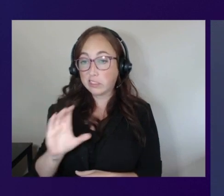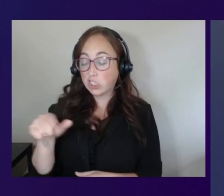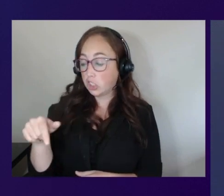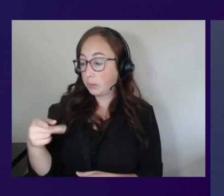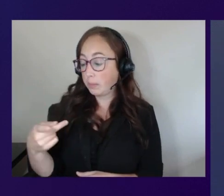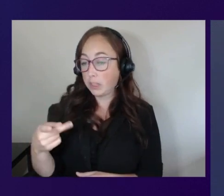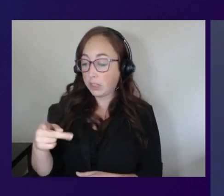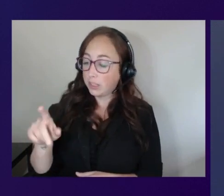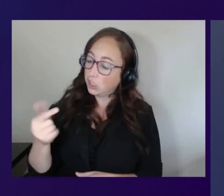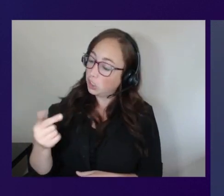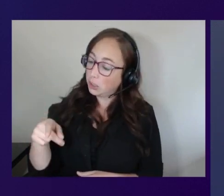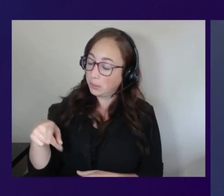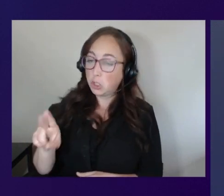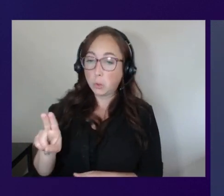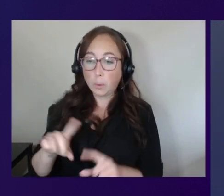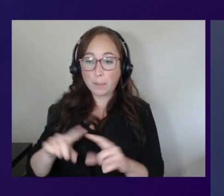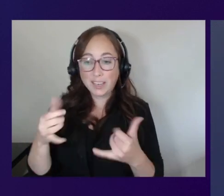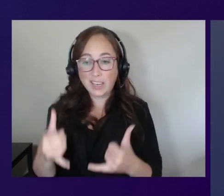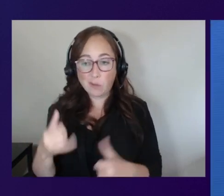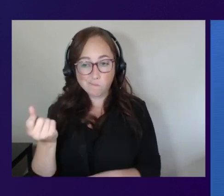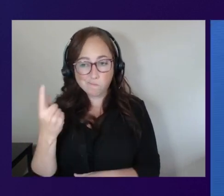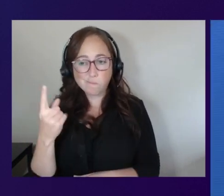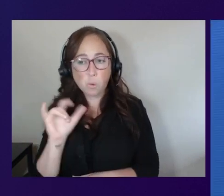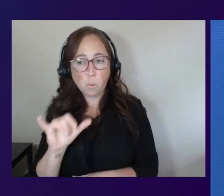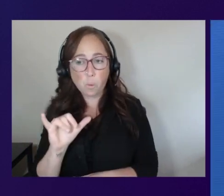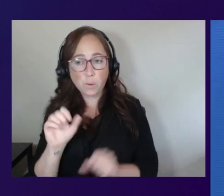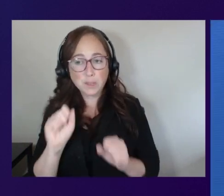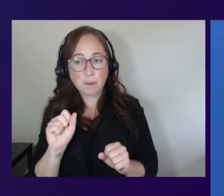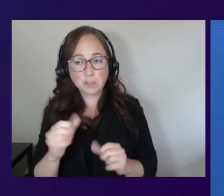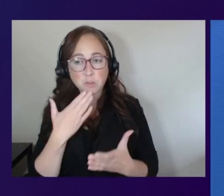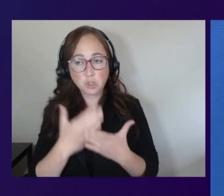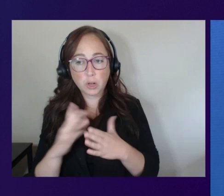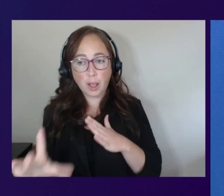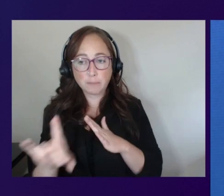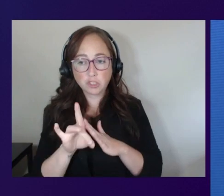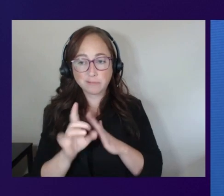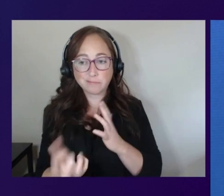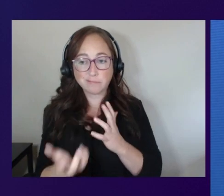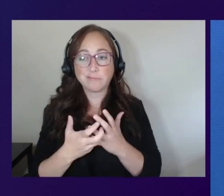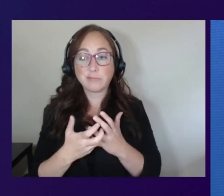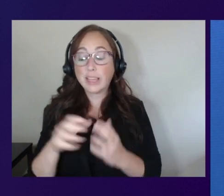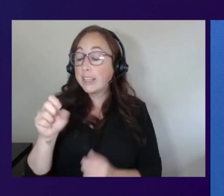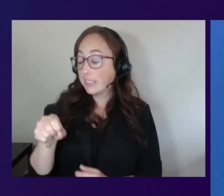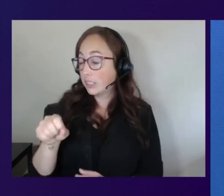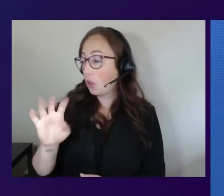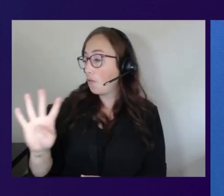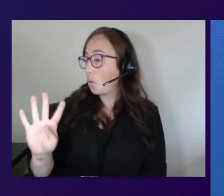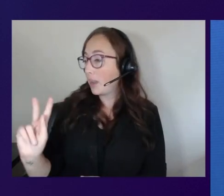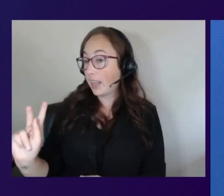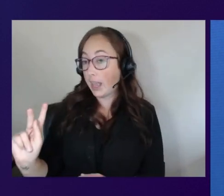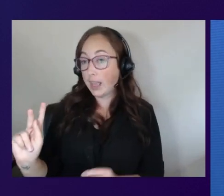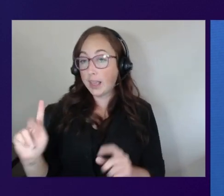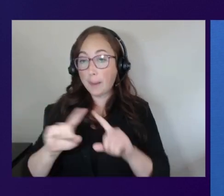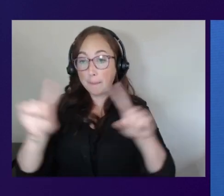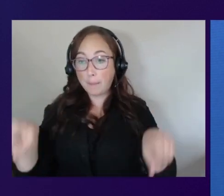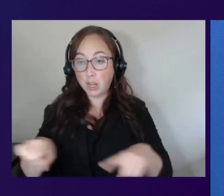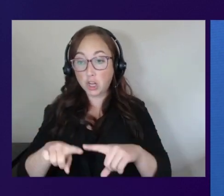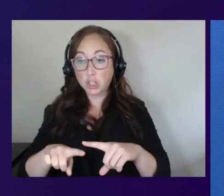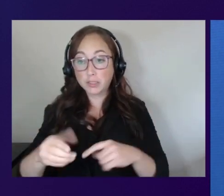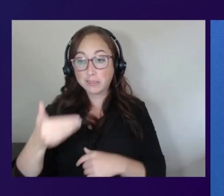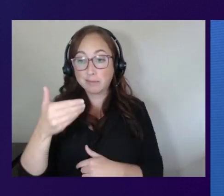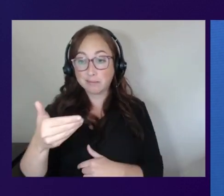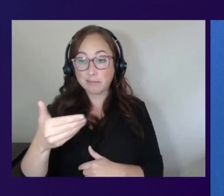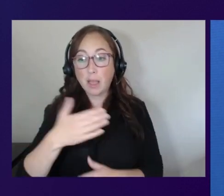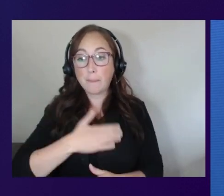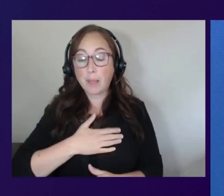could be an option for that. Yes, definitely. And when it comes to 4K monitors, I believe my coworker, like Ray and